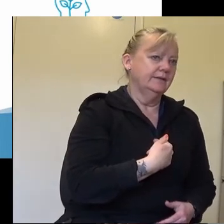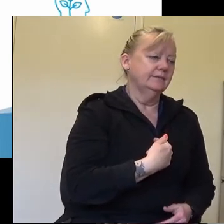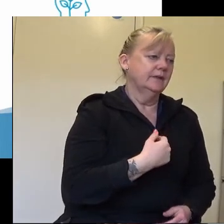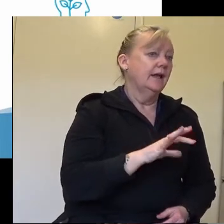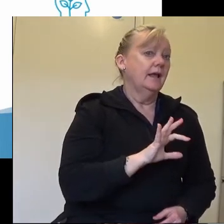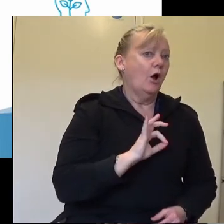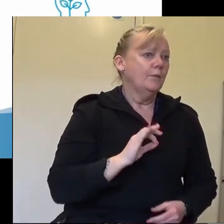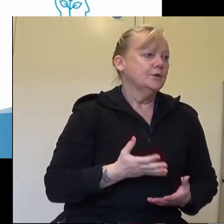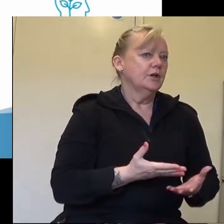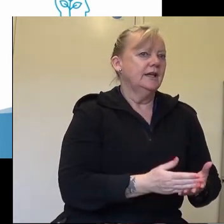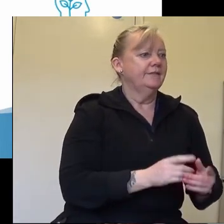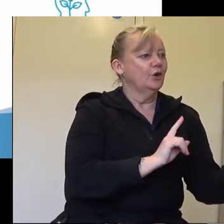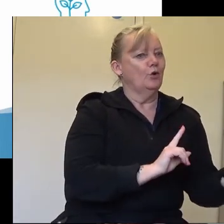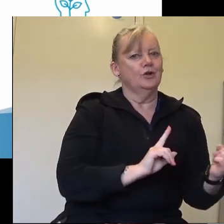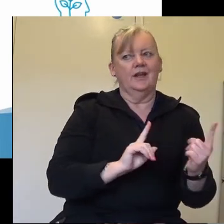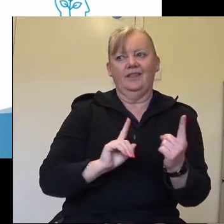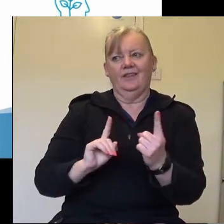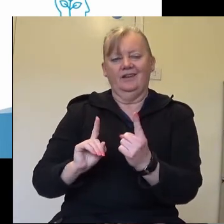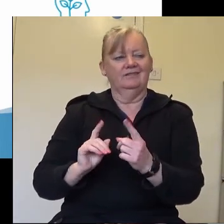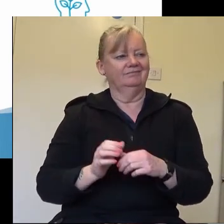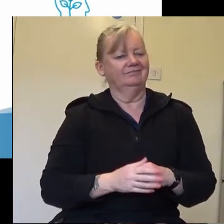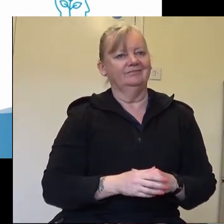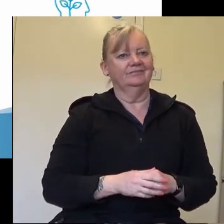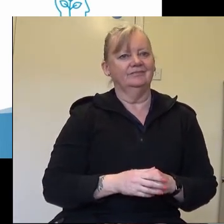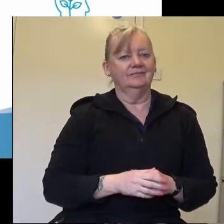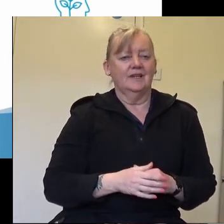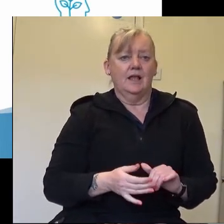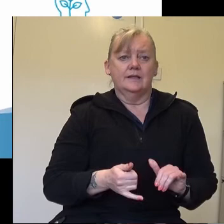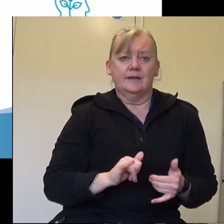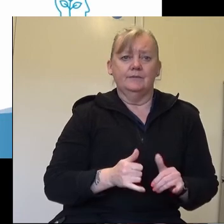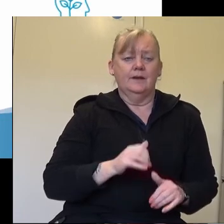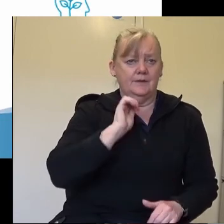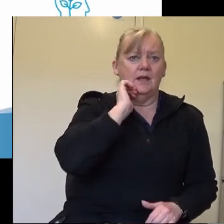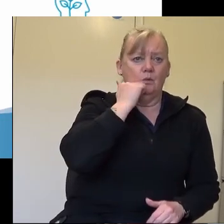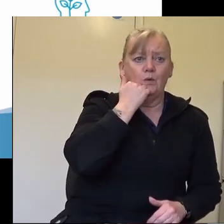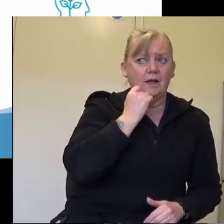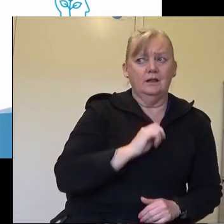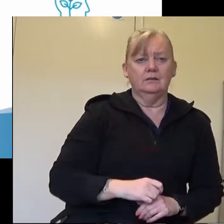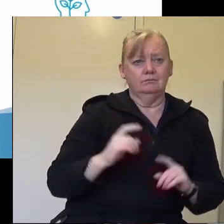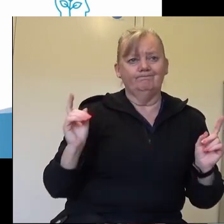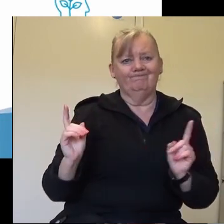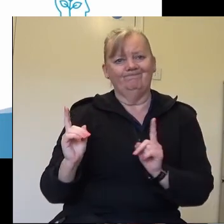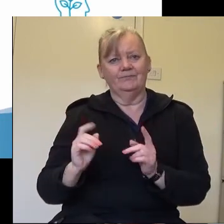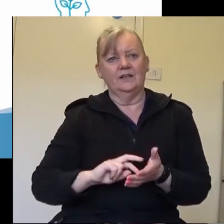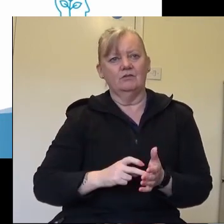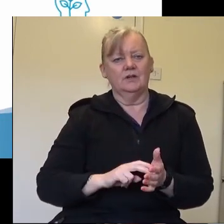And we go together, have that option open. Because some kids are not going to think